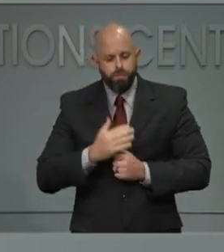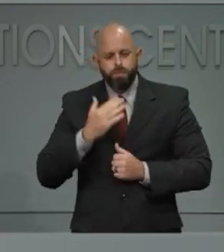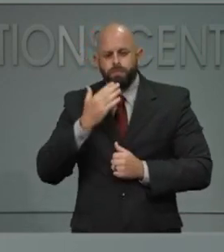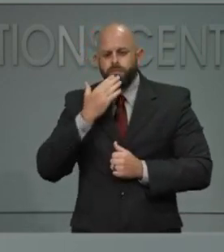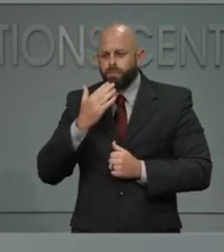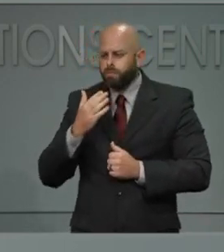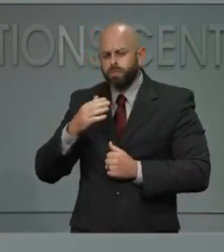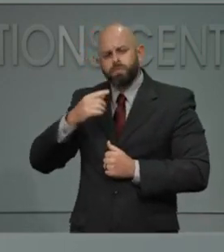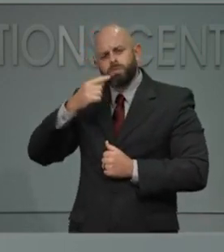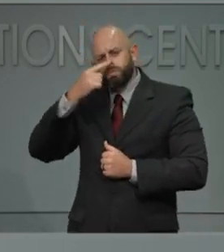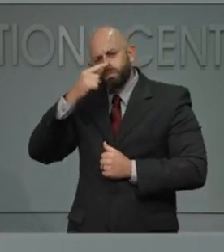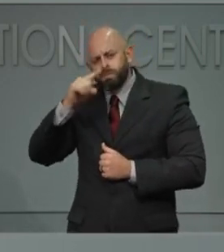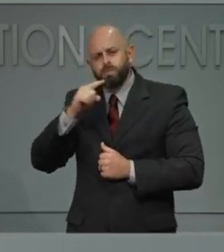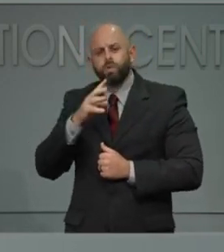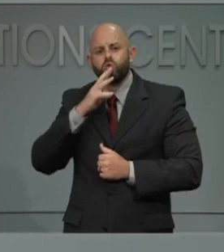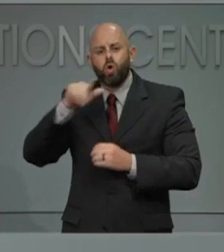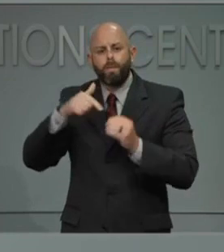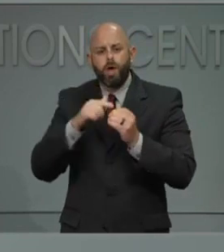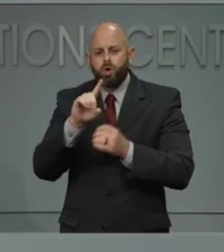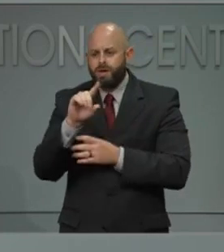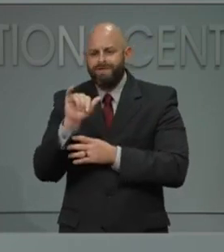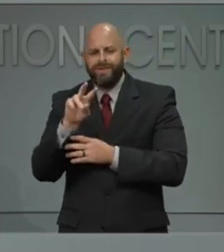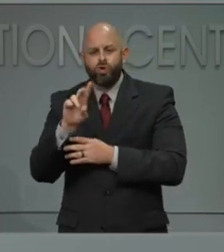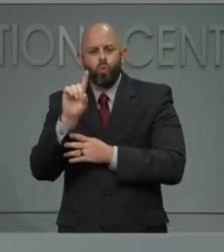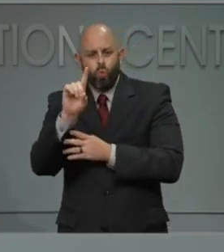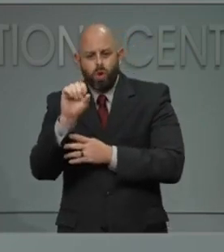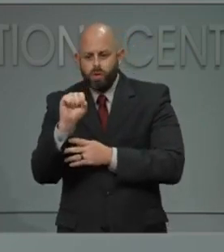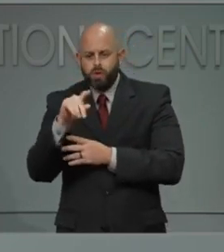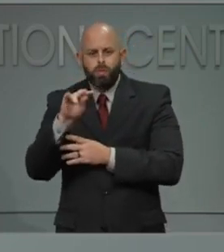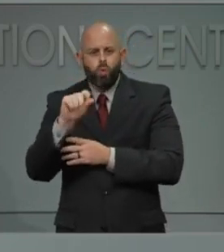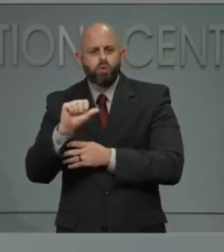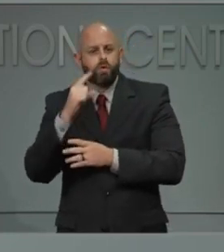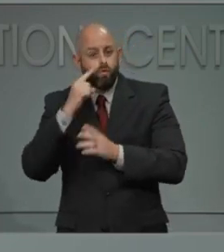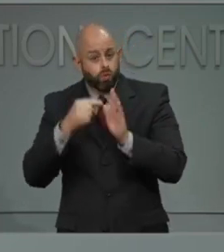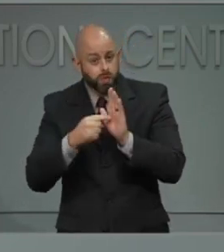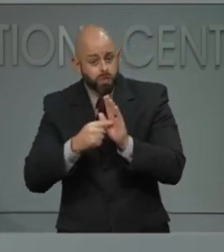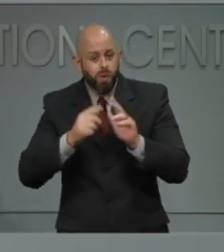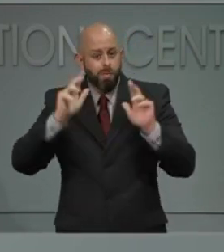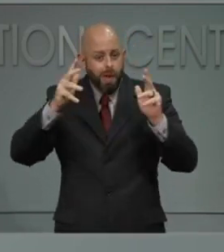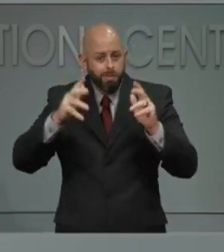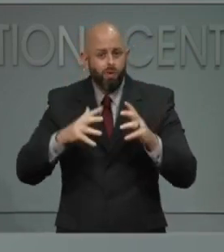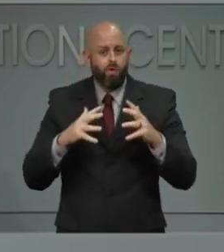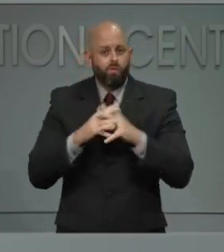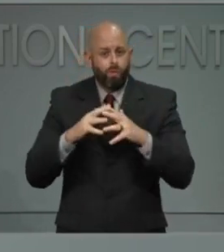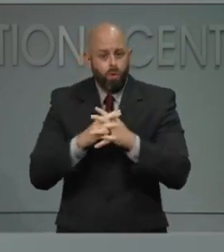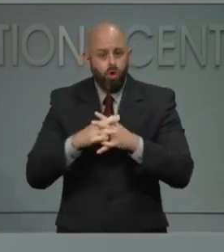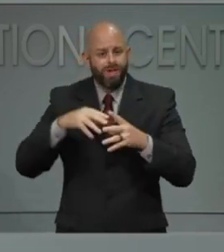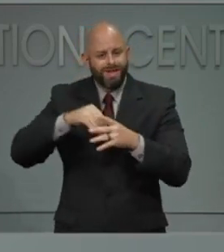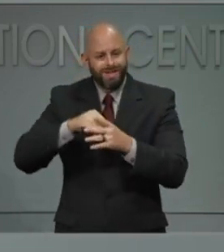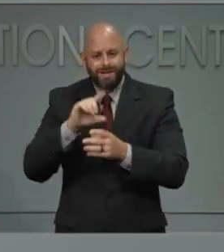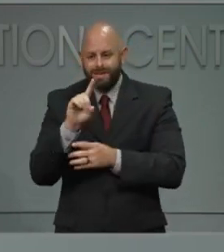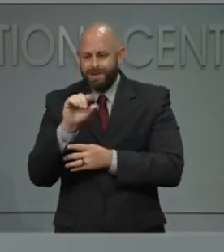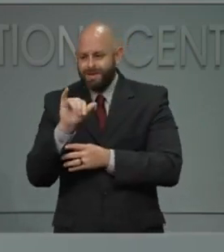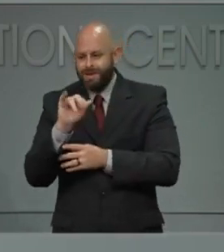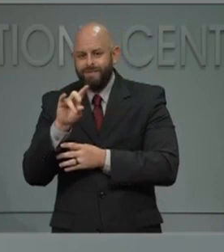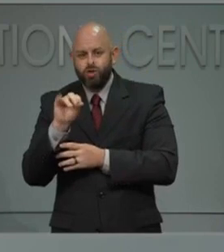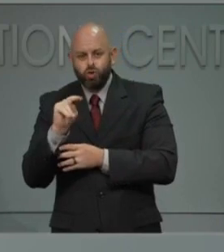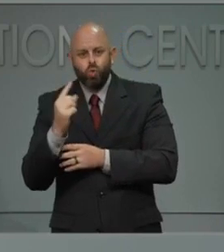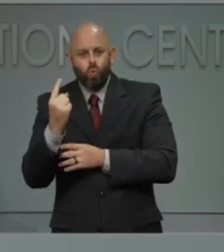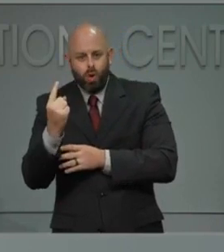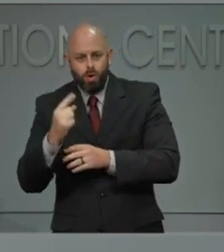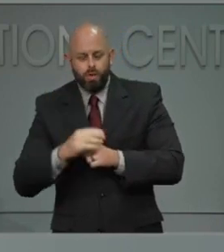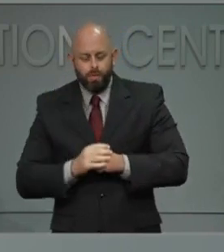like football and basketball? I don't believe that these athletes